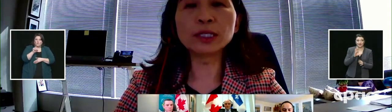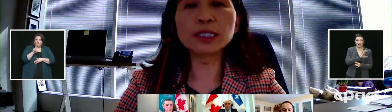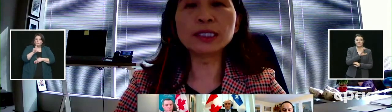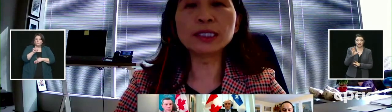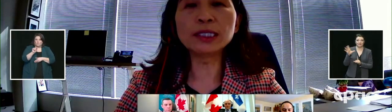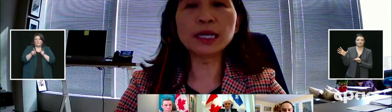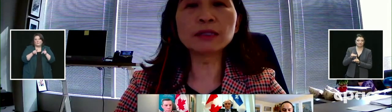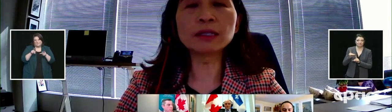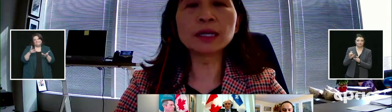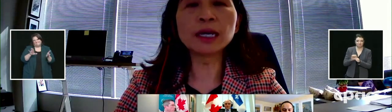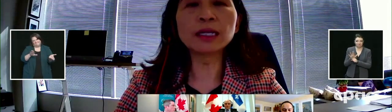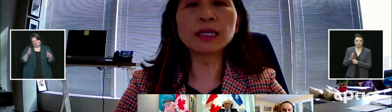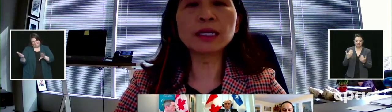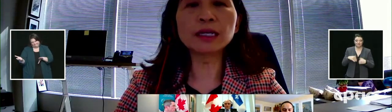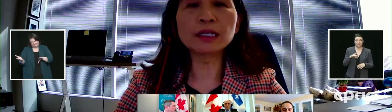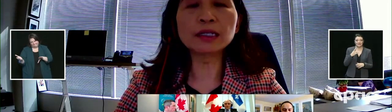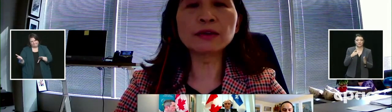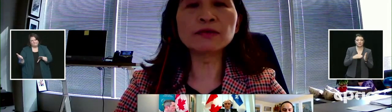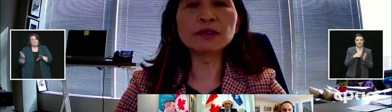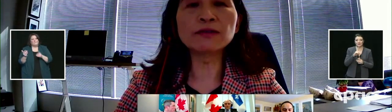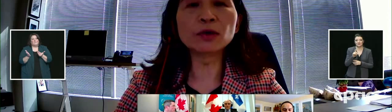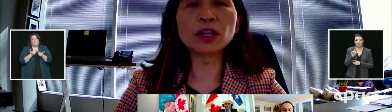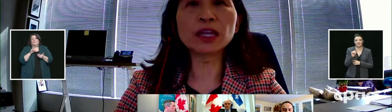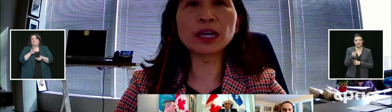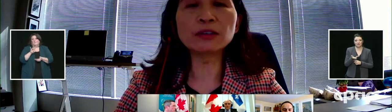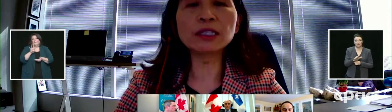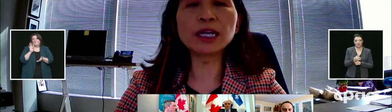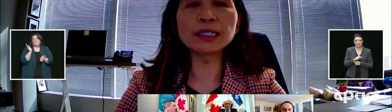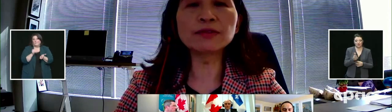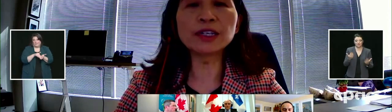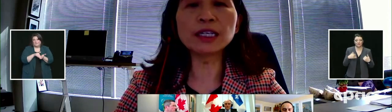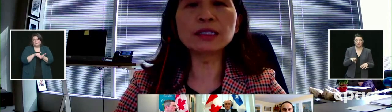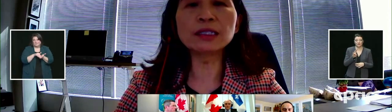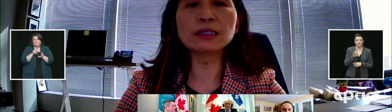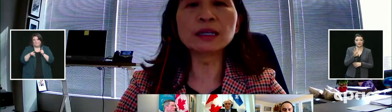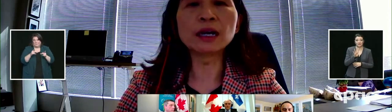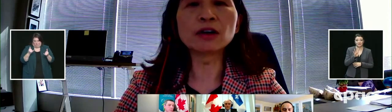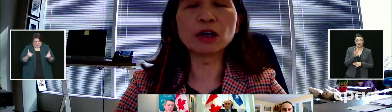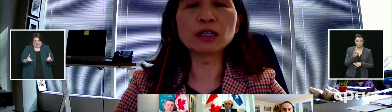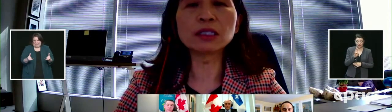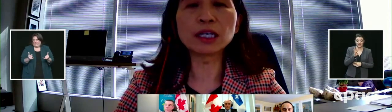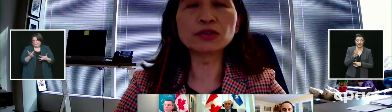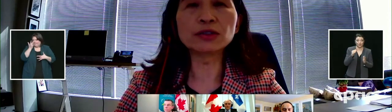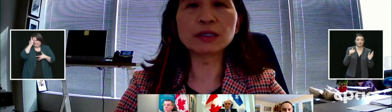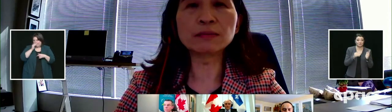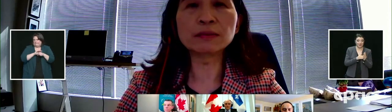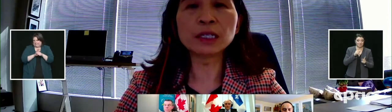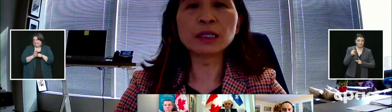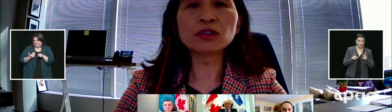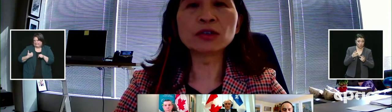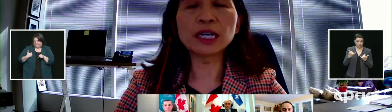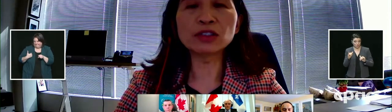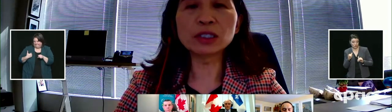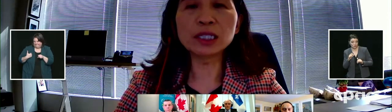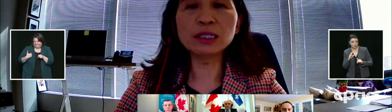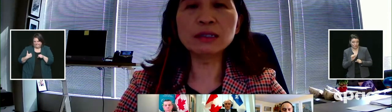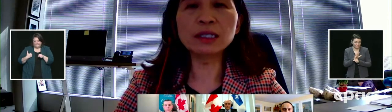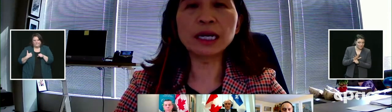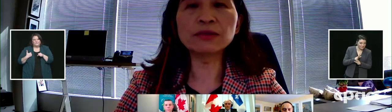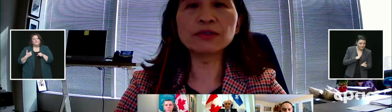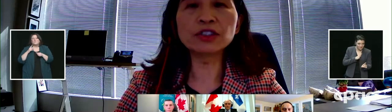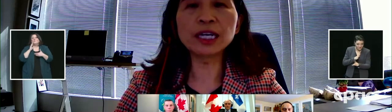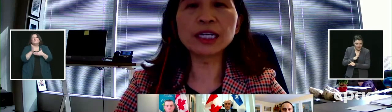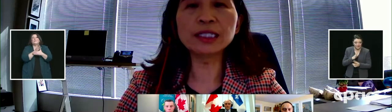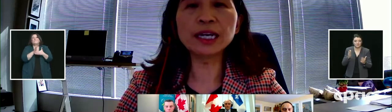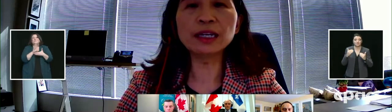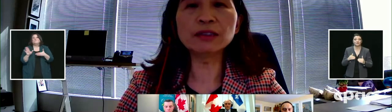18,120 deaths and nearly 74,000 active cases across the country. So nationally, the